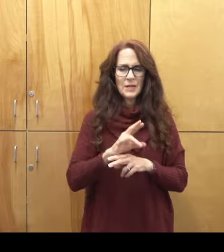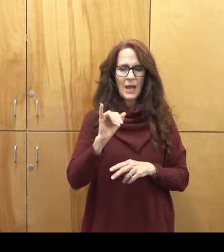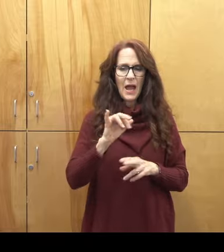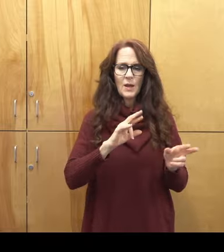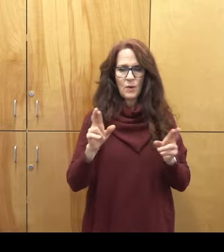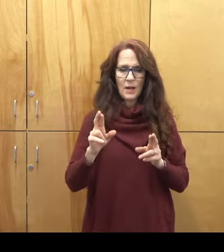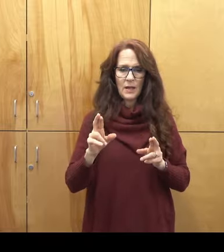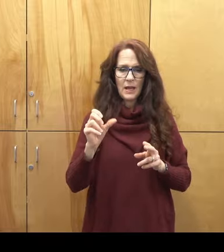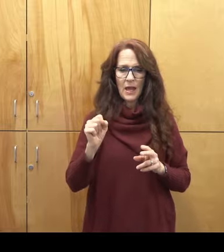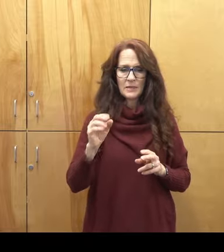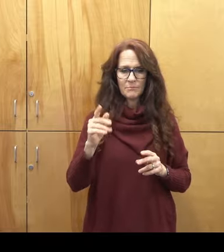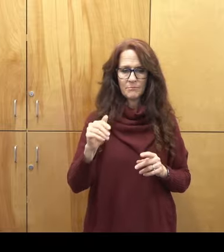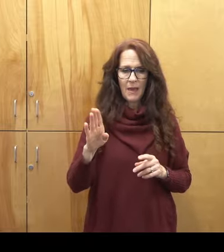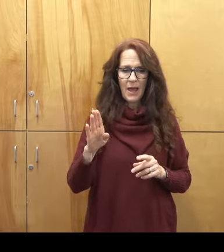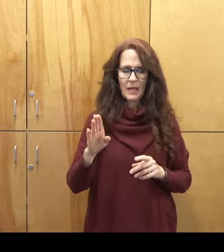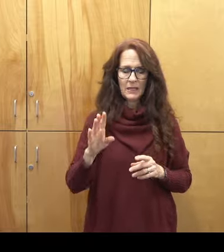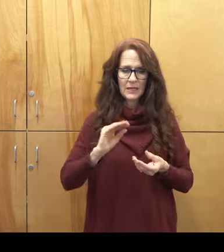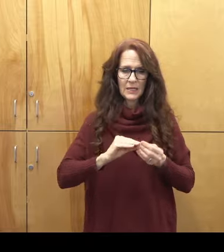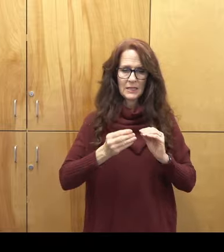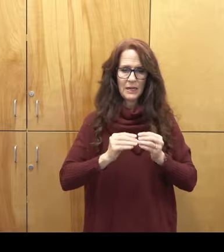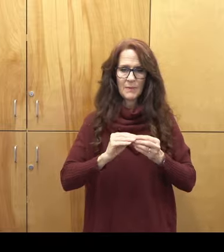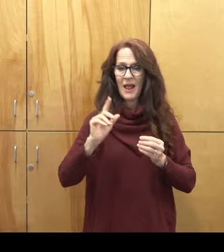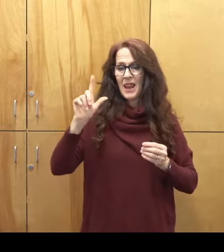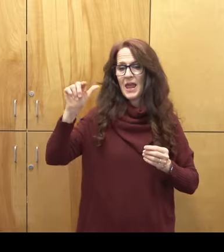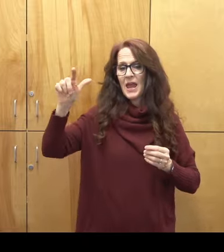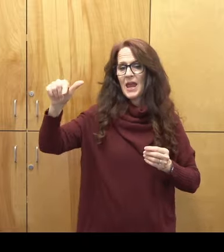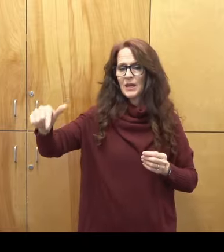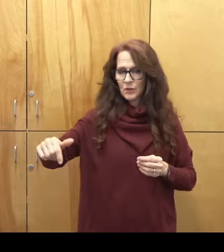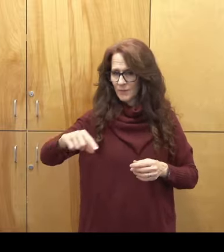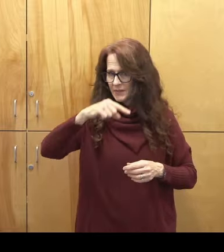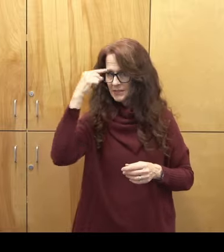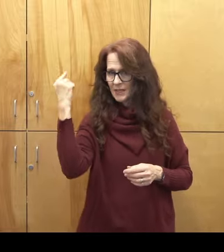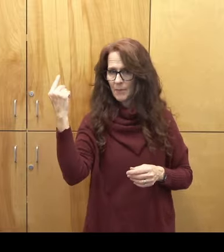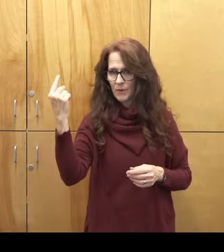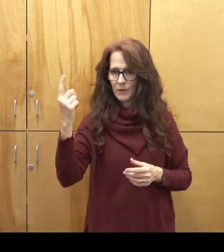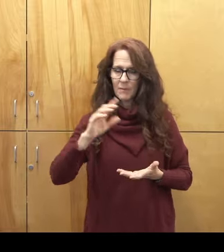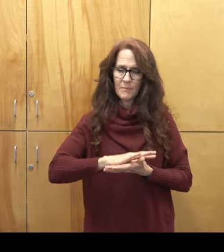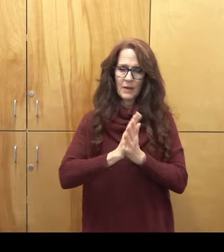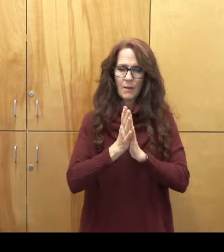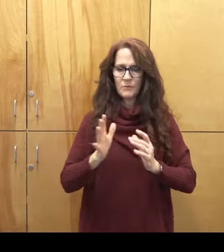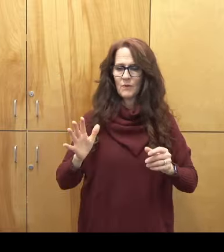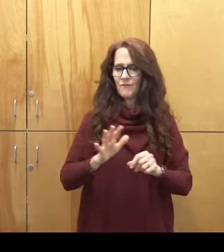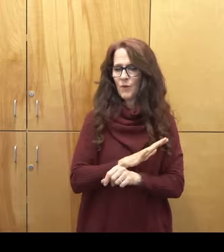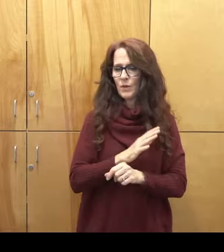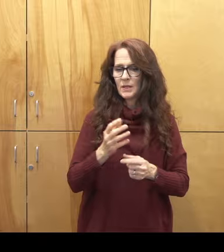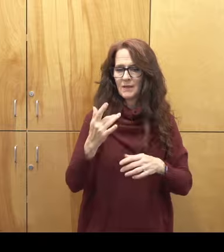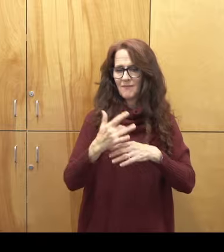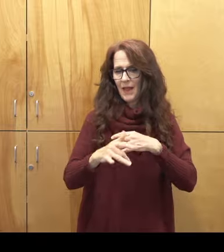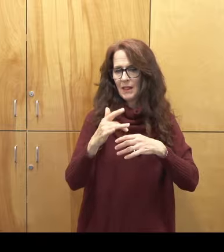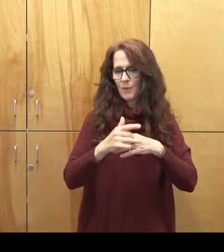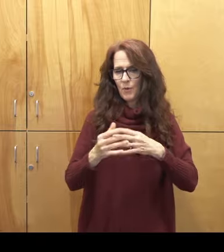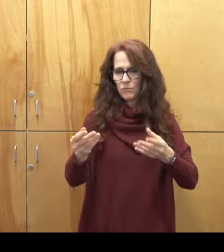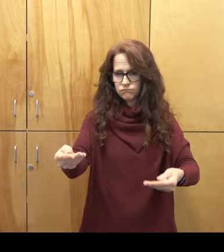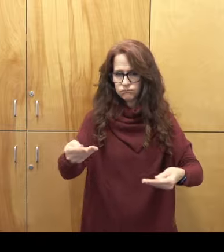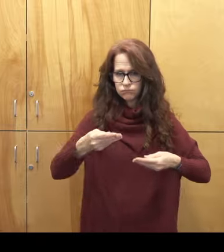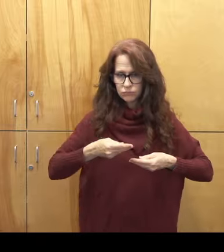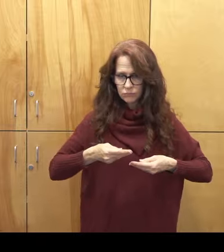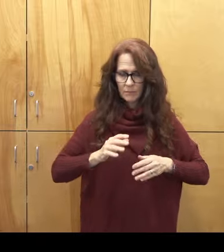data, we will review that data later in the summer when it becomes fully available. So when we're looking